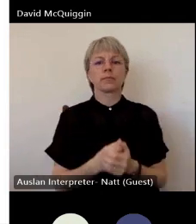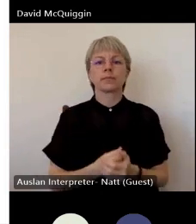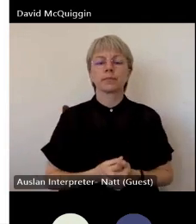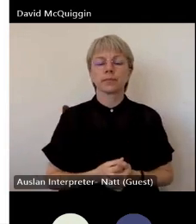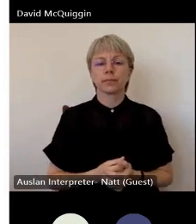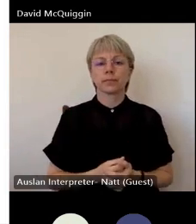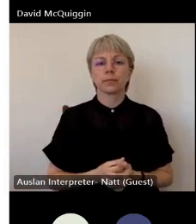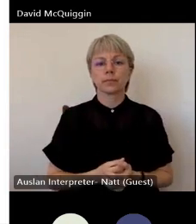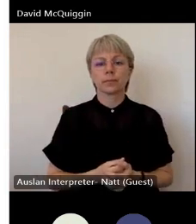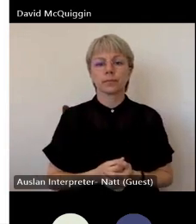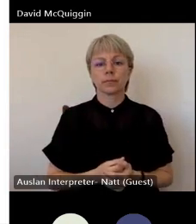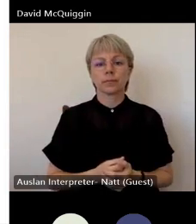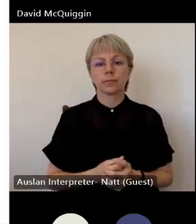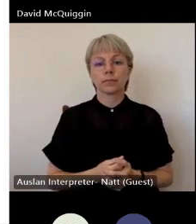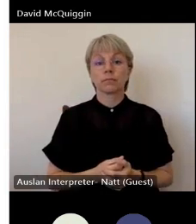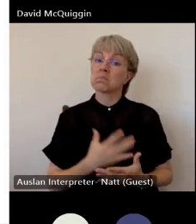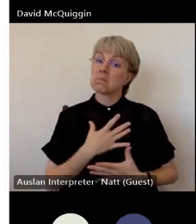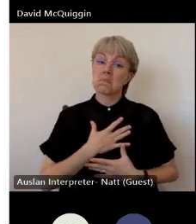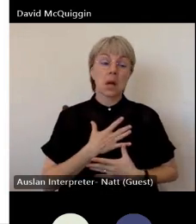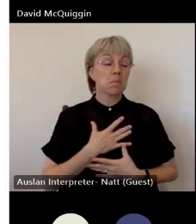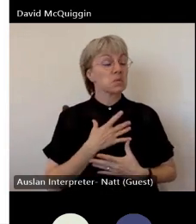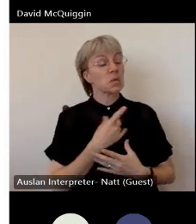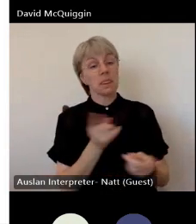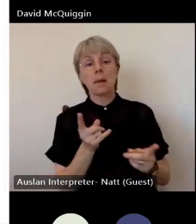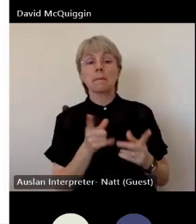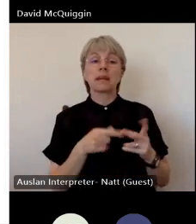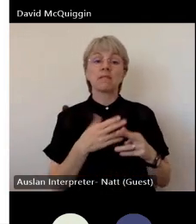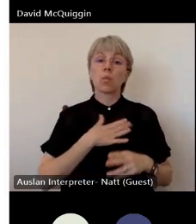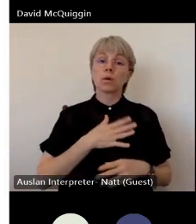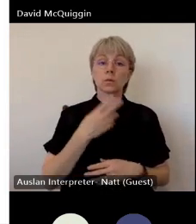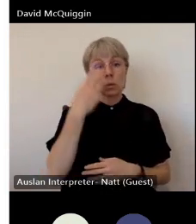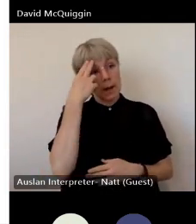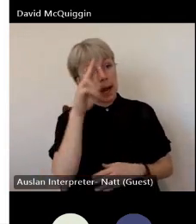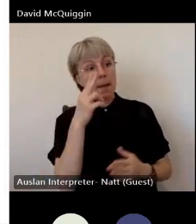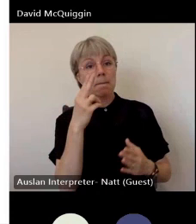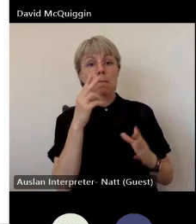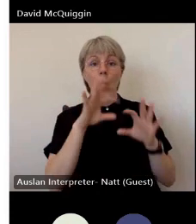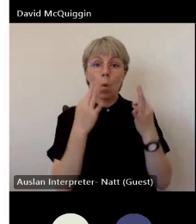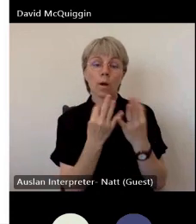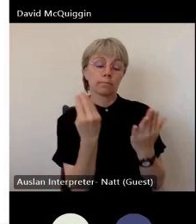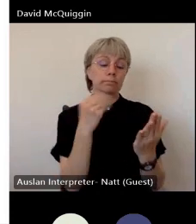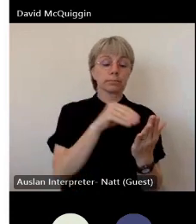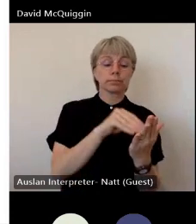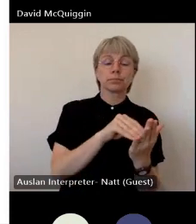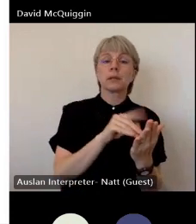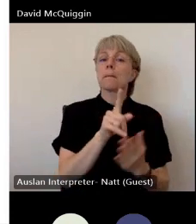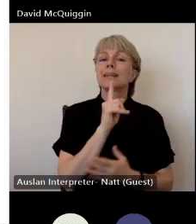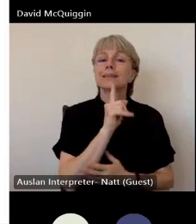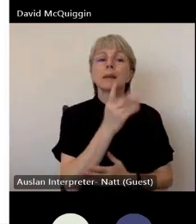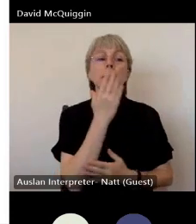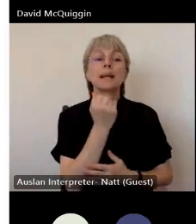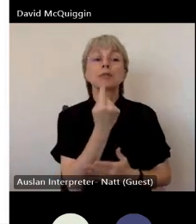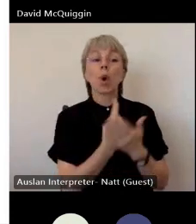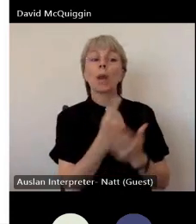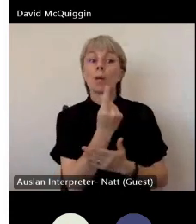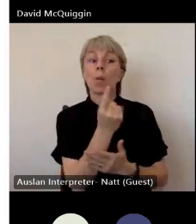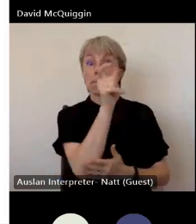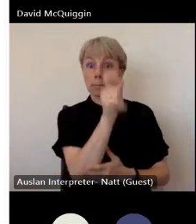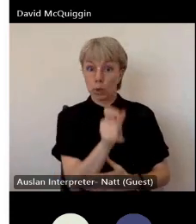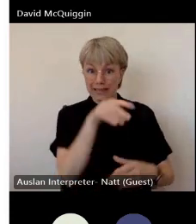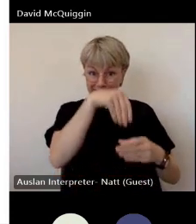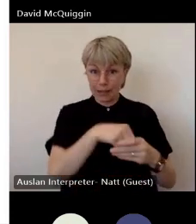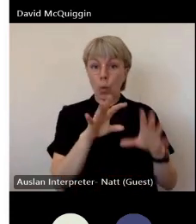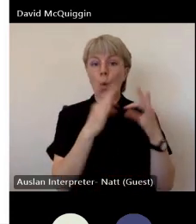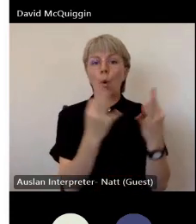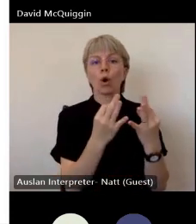Naming the organisation was optional. We asked that one person per organisation responded on behalf of the whole